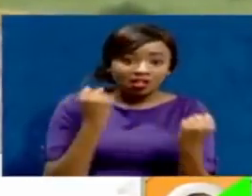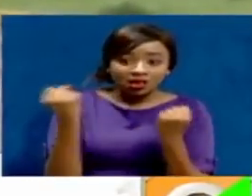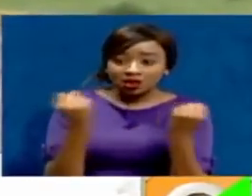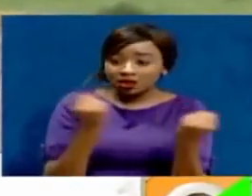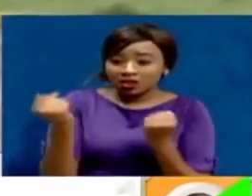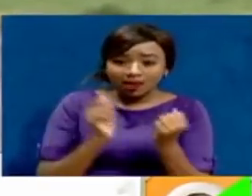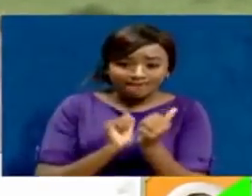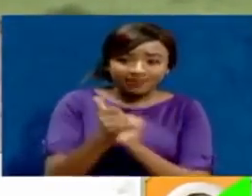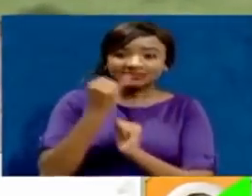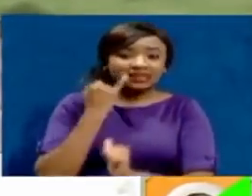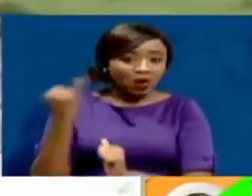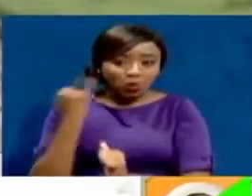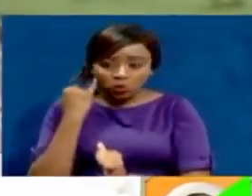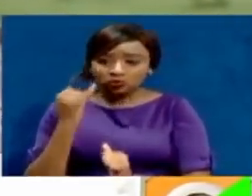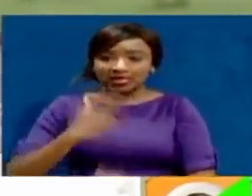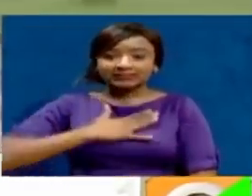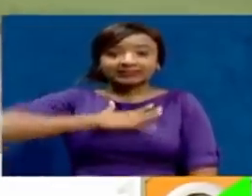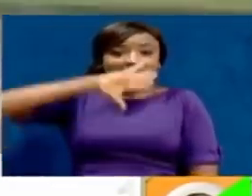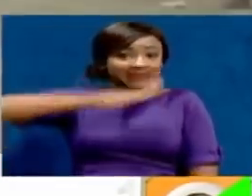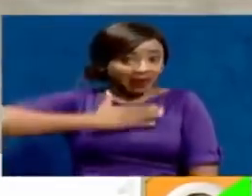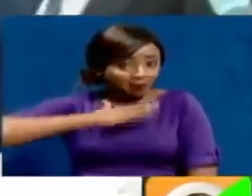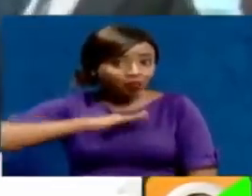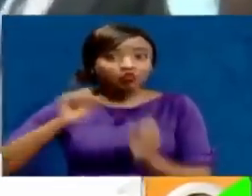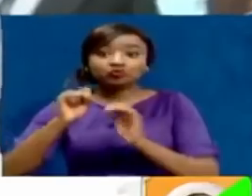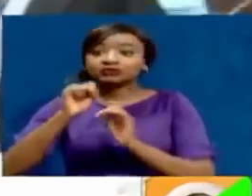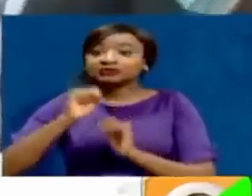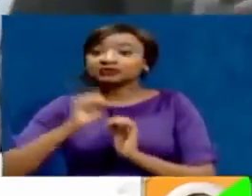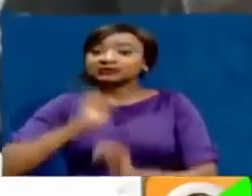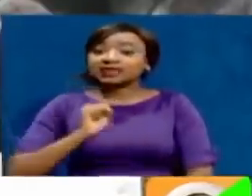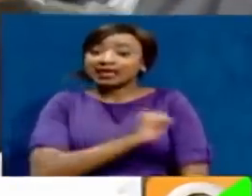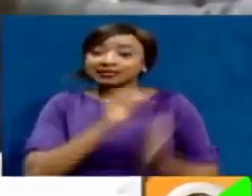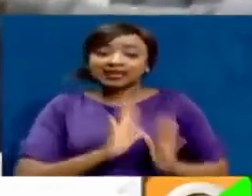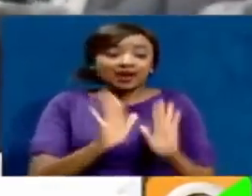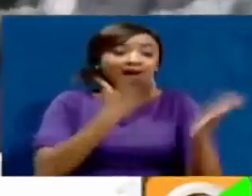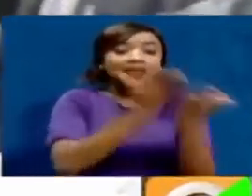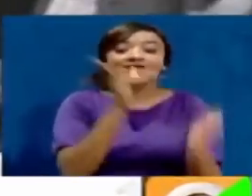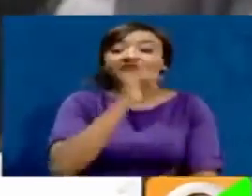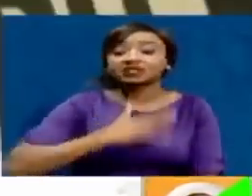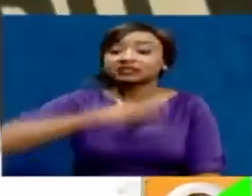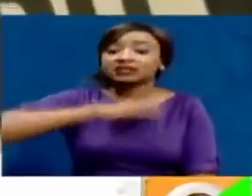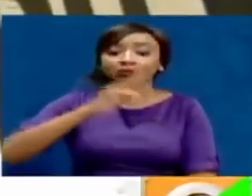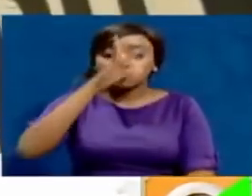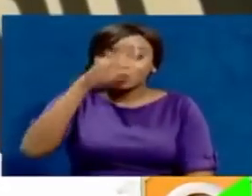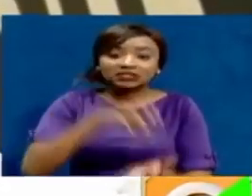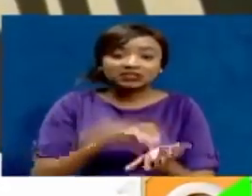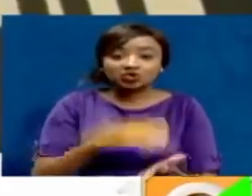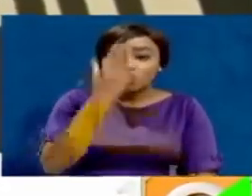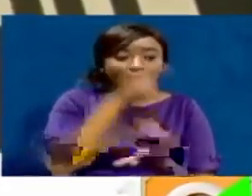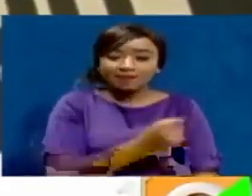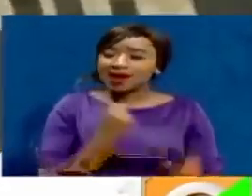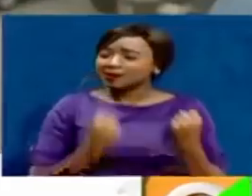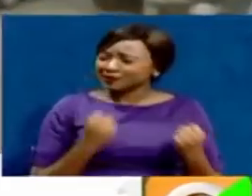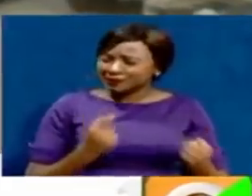was past Nakuru, Samburu Senator Stephen Lelegwe arrived at the Samburu police station after covering over